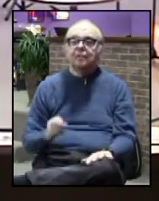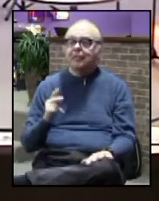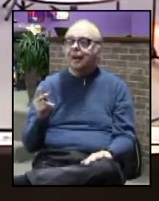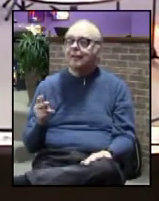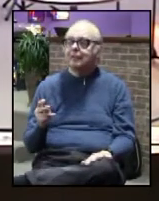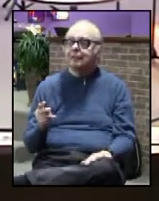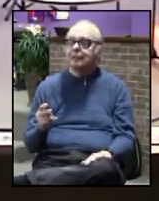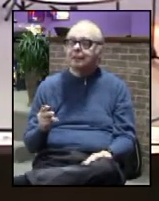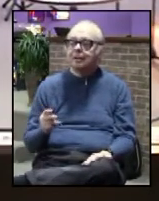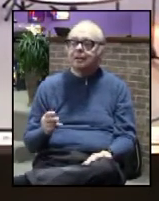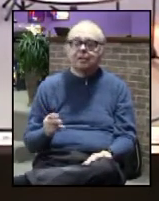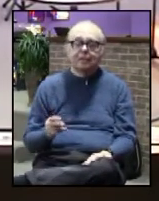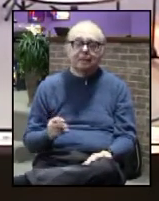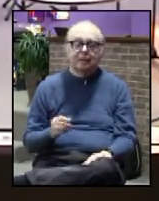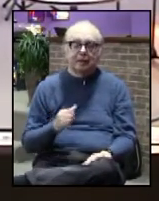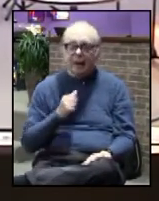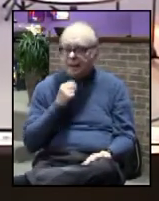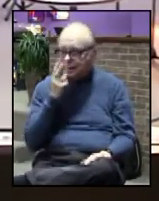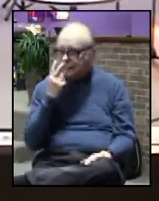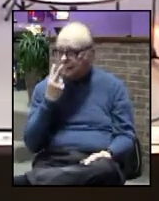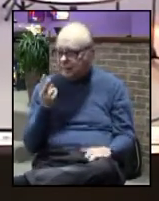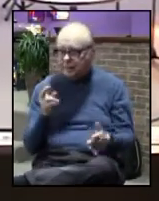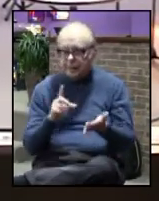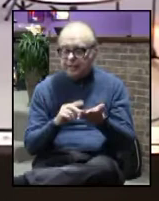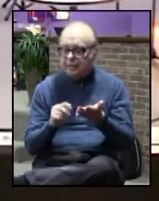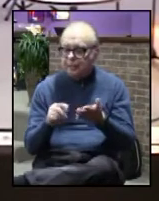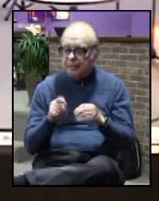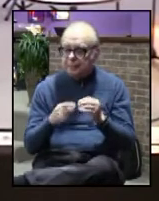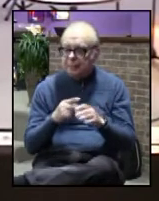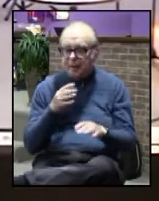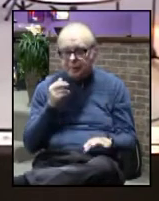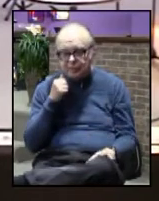Okay? I didn't read anything in the newspaper.